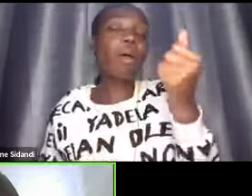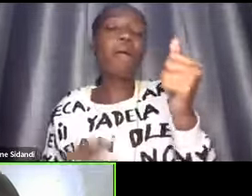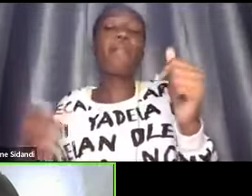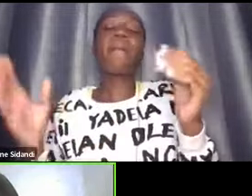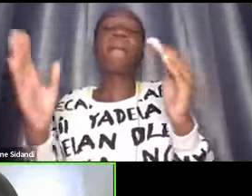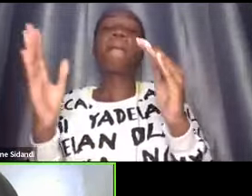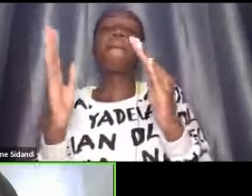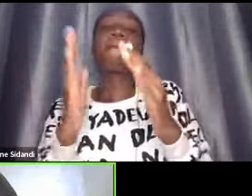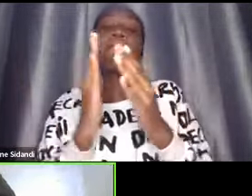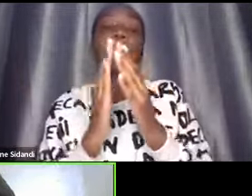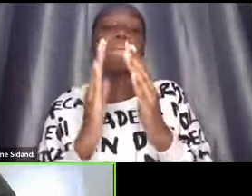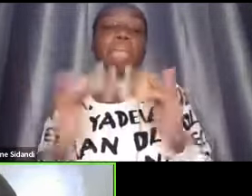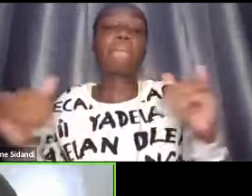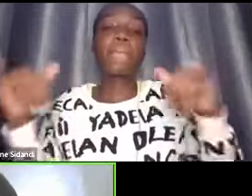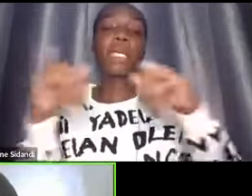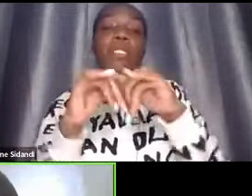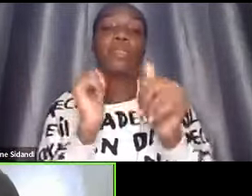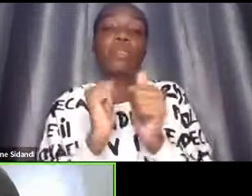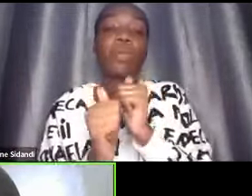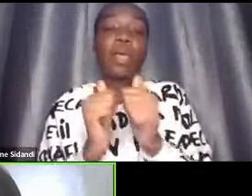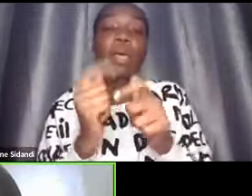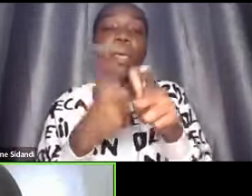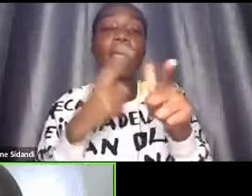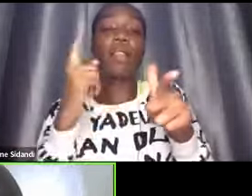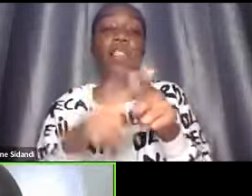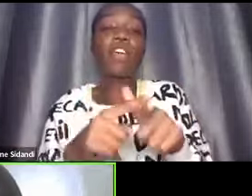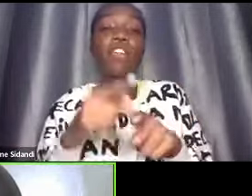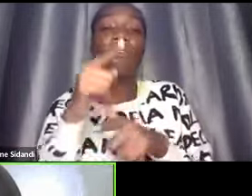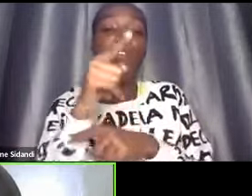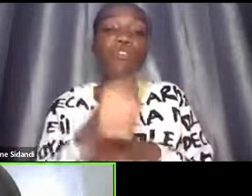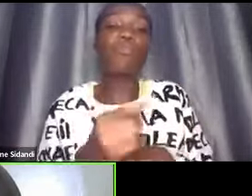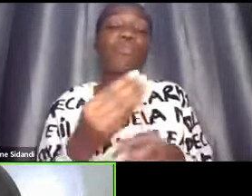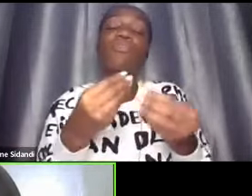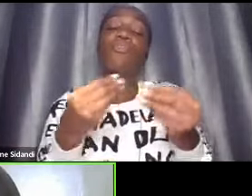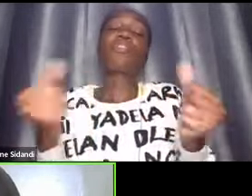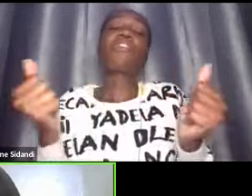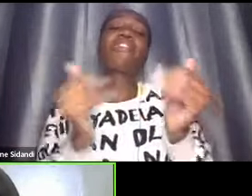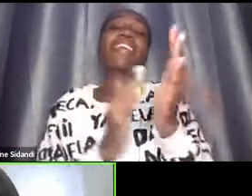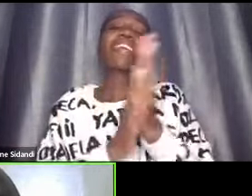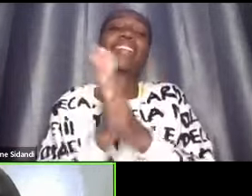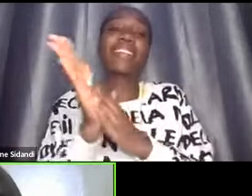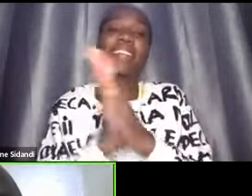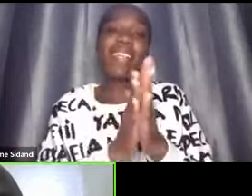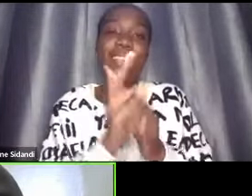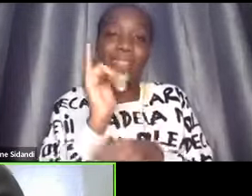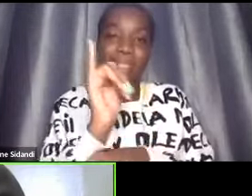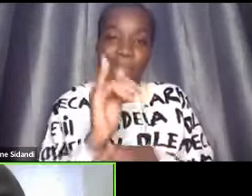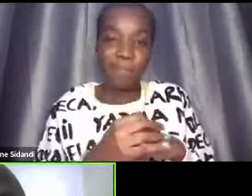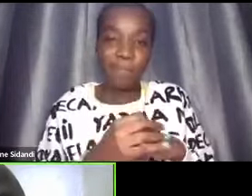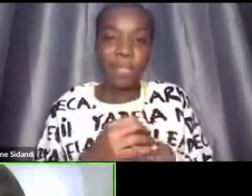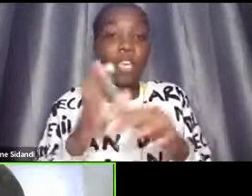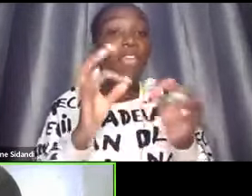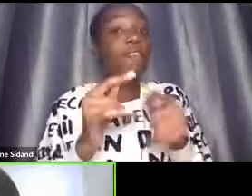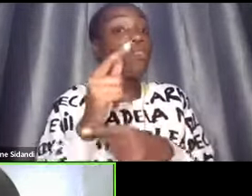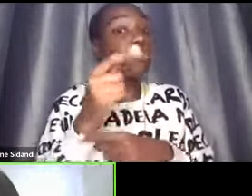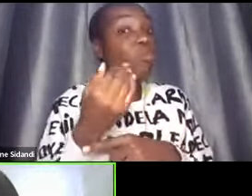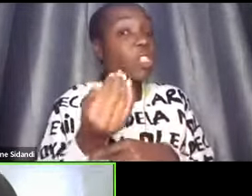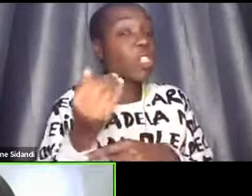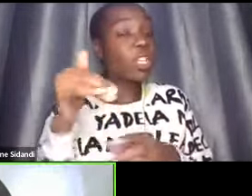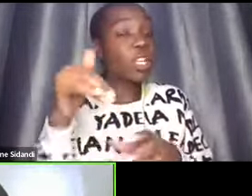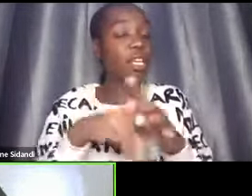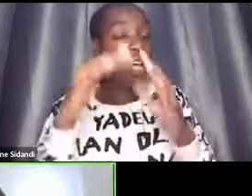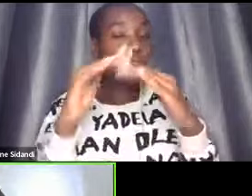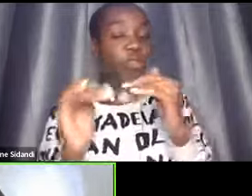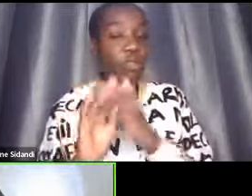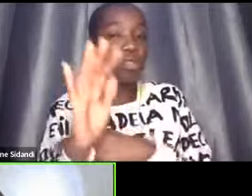Then you reconcile those interests. If you had a child in your house today, two of